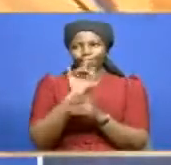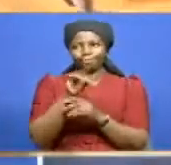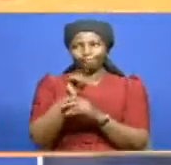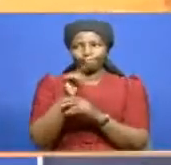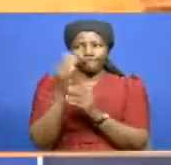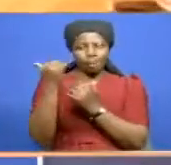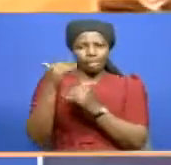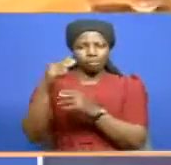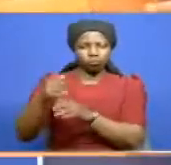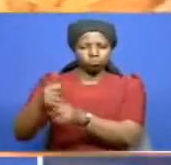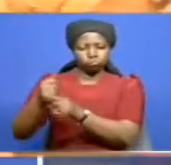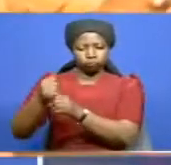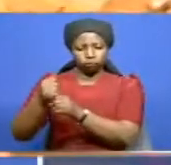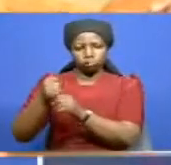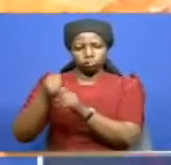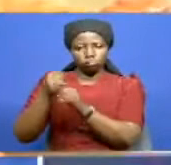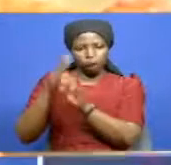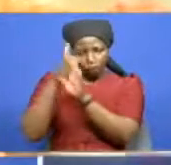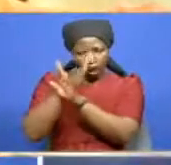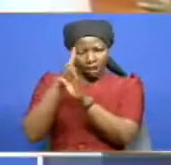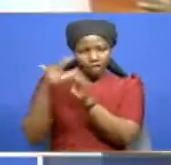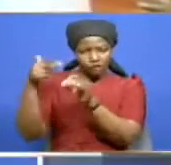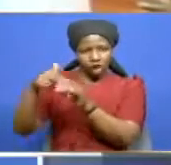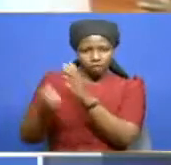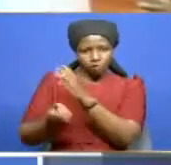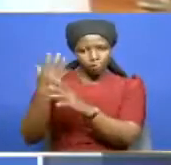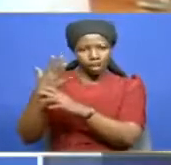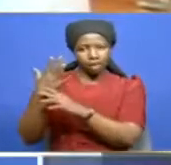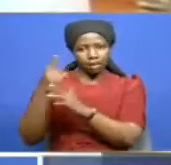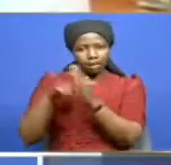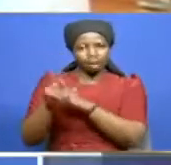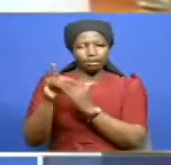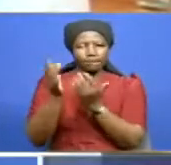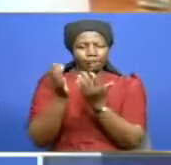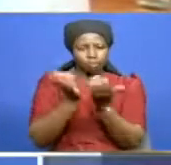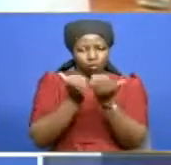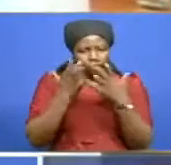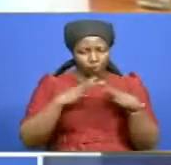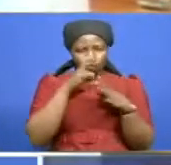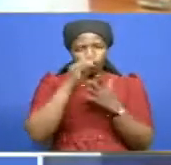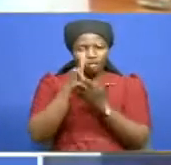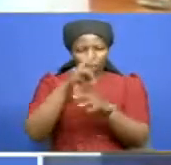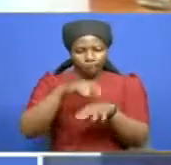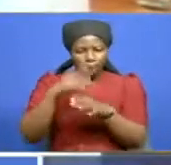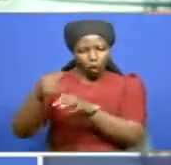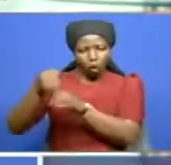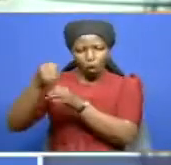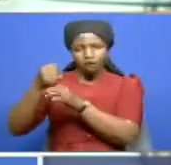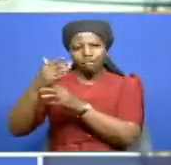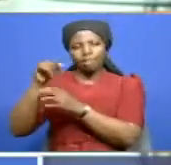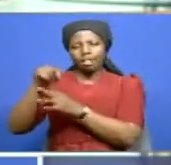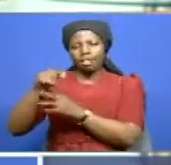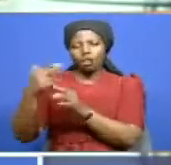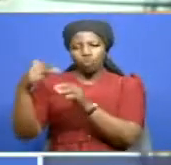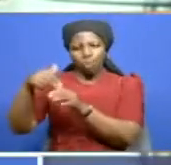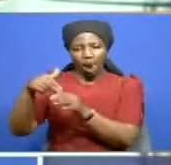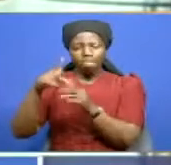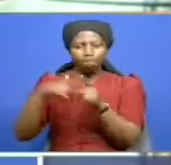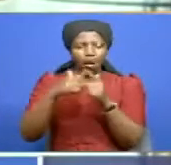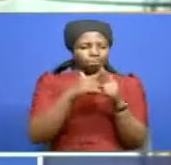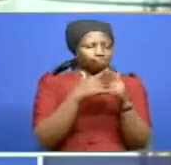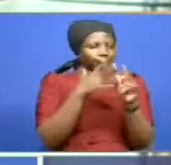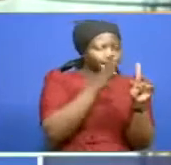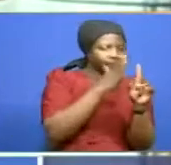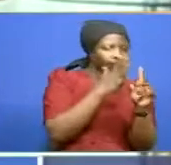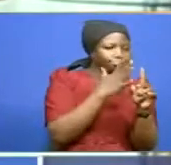by unscrupulous traders who in the past have been accused of creating artificial shortages in the country to exploit consumers. Once you are found to